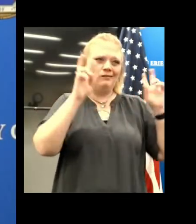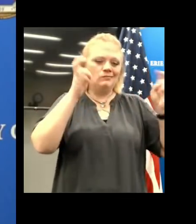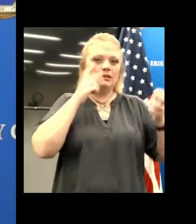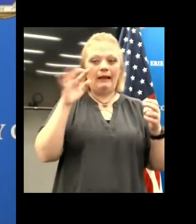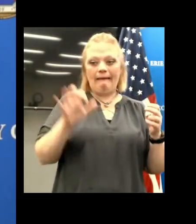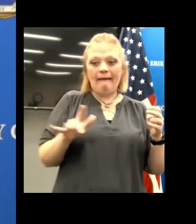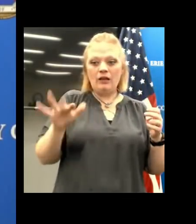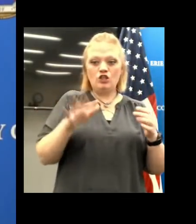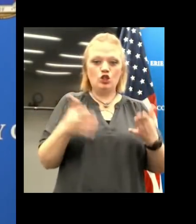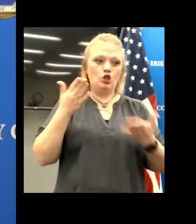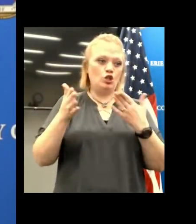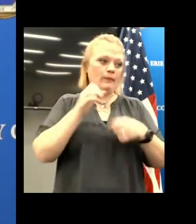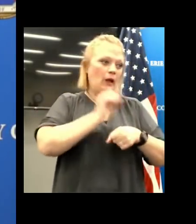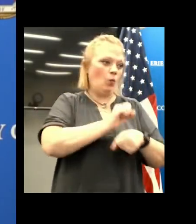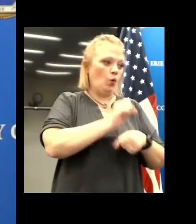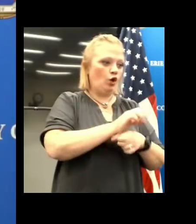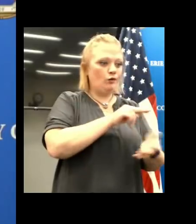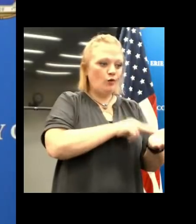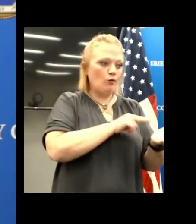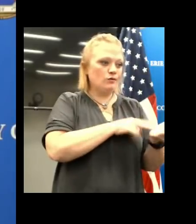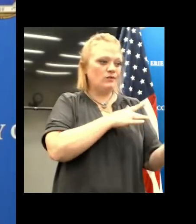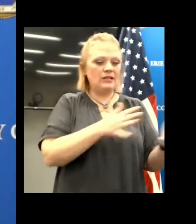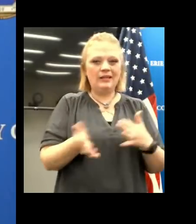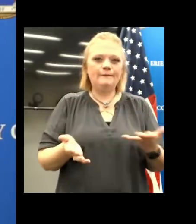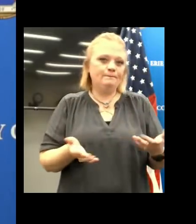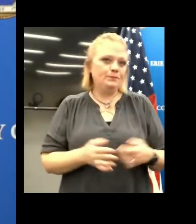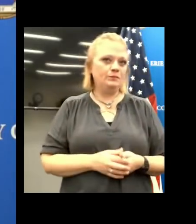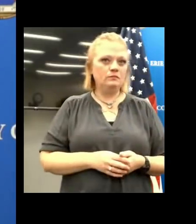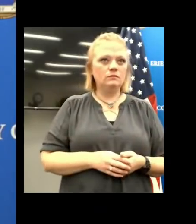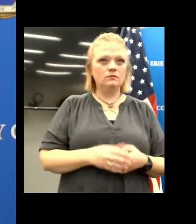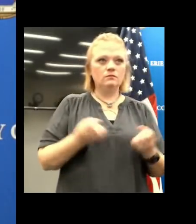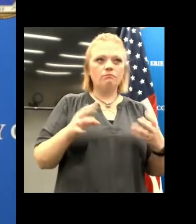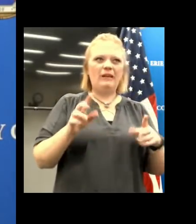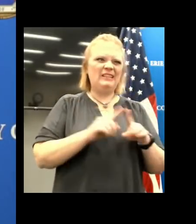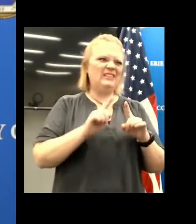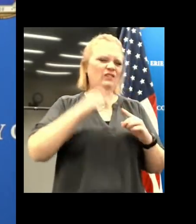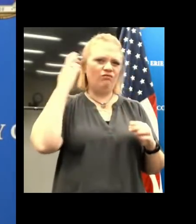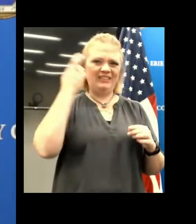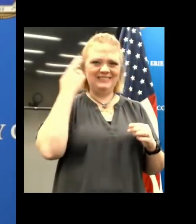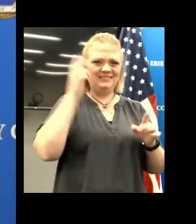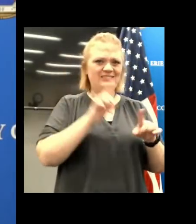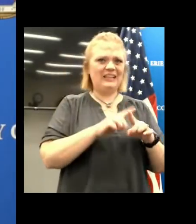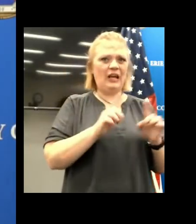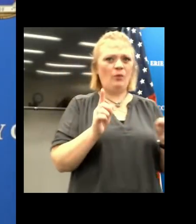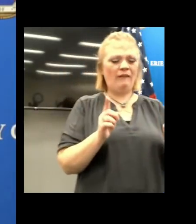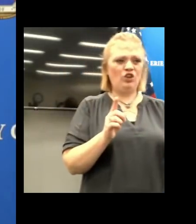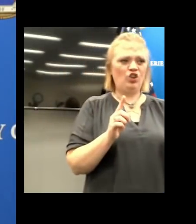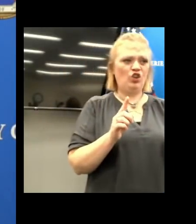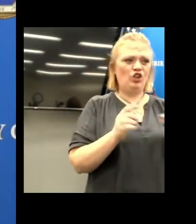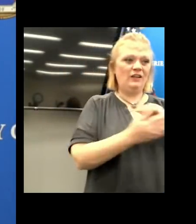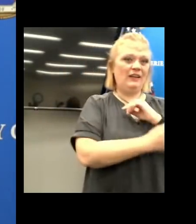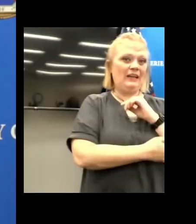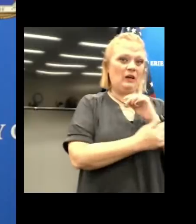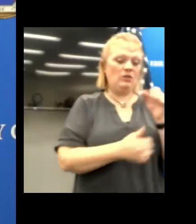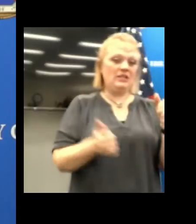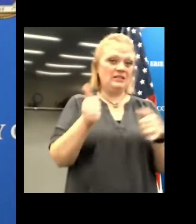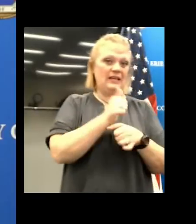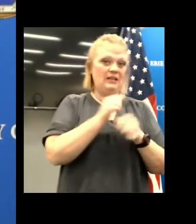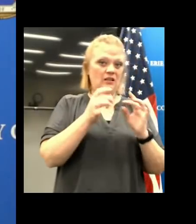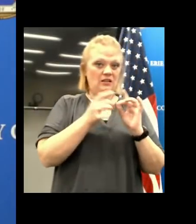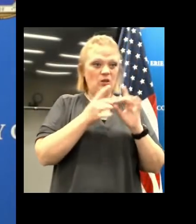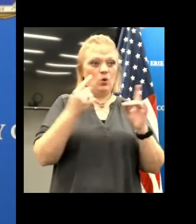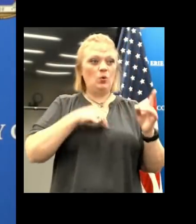as nurses in healthcare. So there's many different reasons. However, the county executive mentioned we are